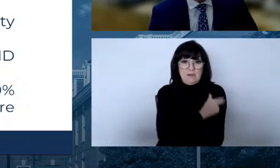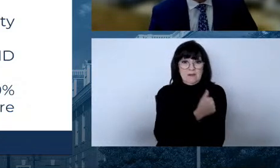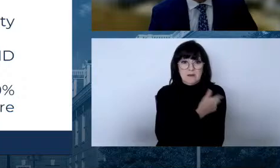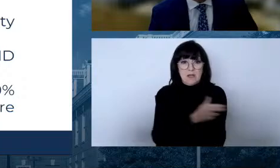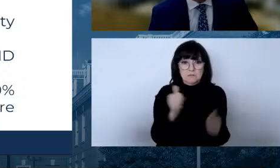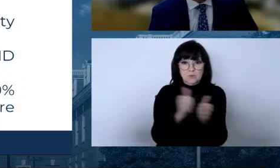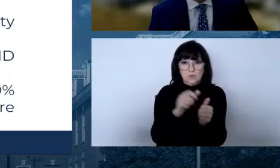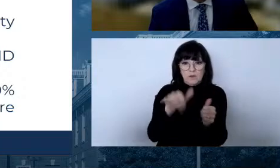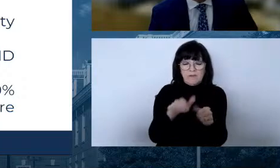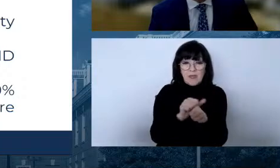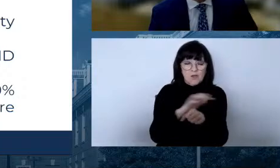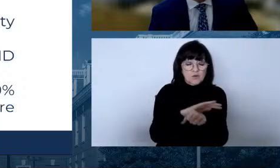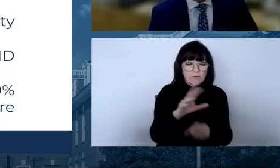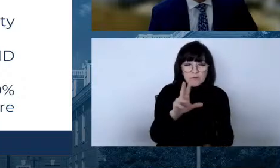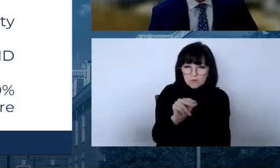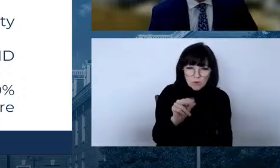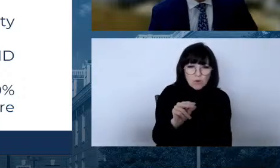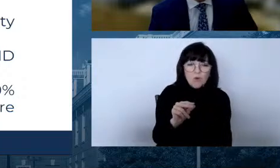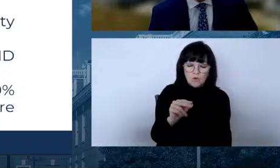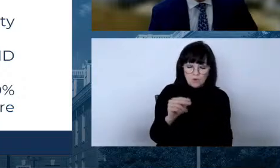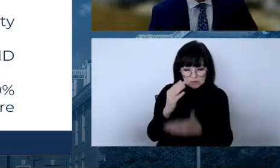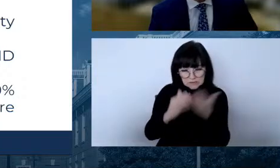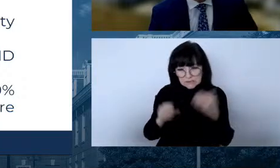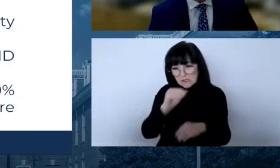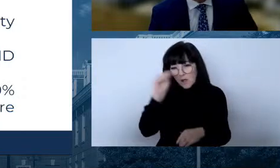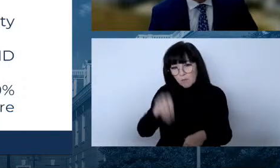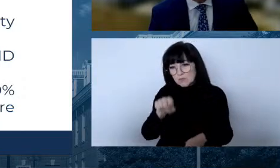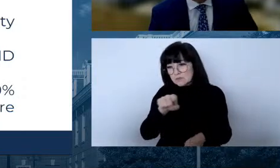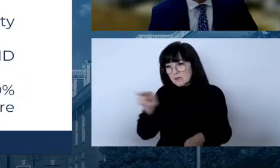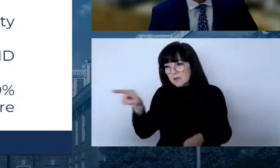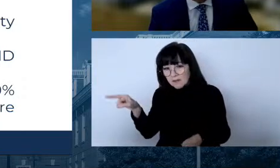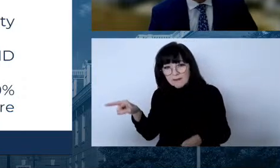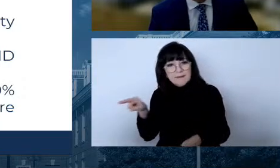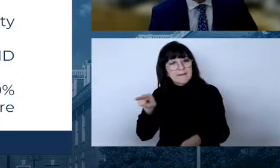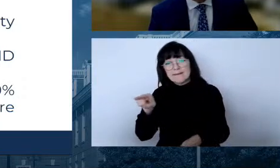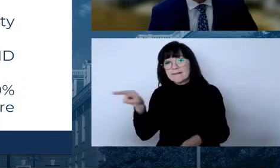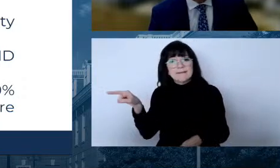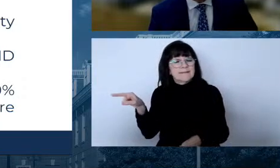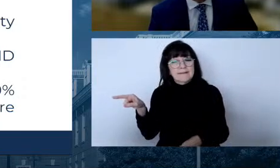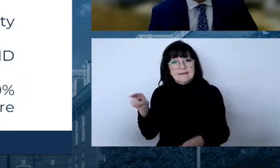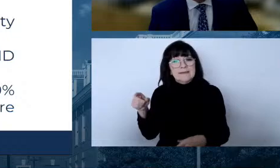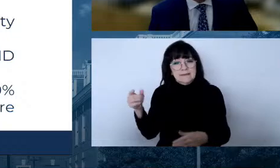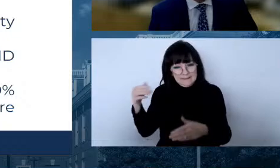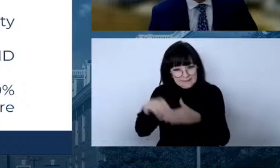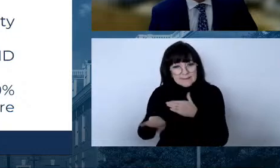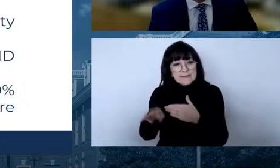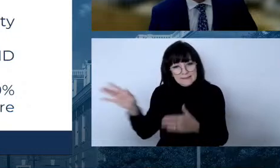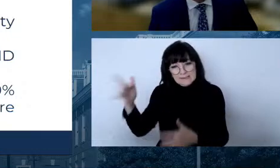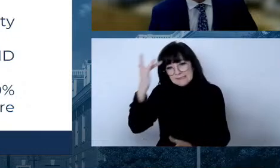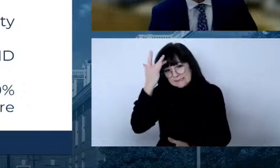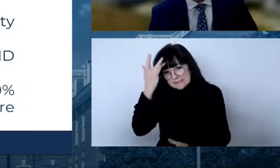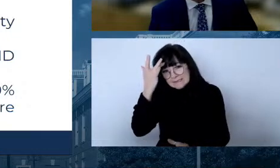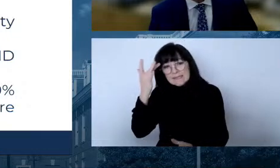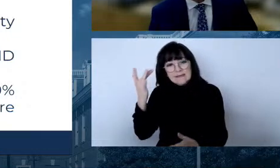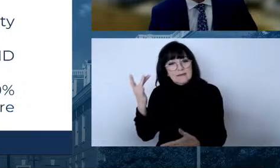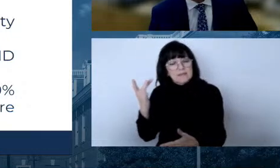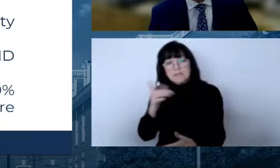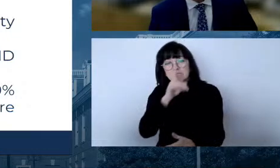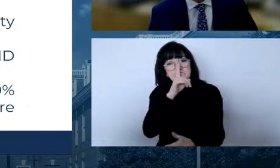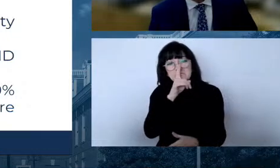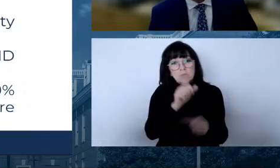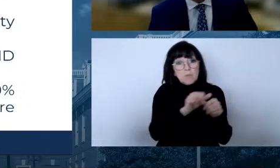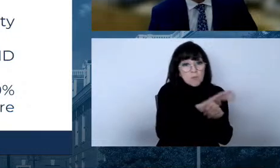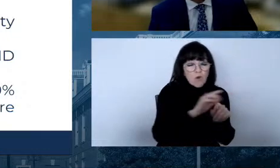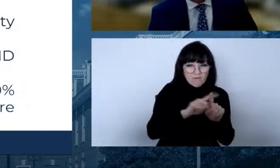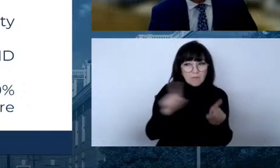delayed their care and have been have non-COVID issues but come in very sick, we have a very sick set of patients in the